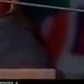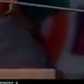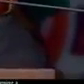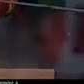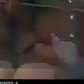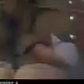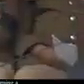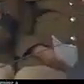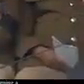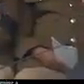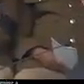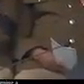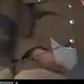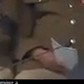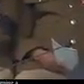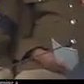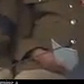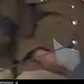Ngingamphakamisa